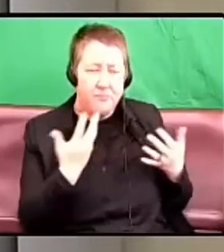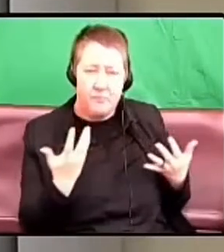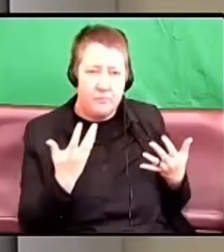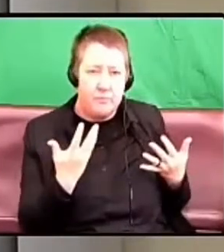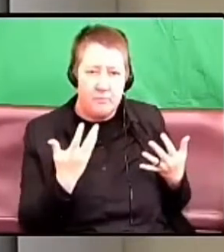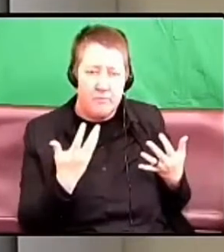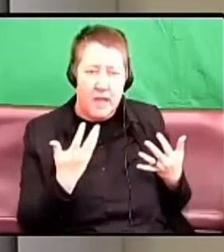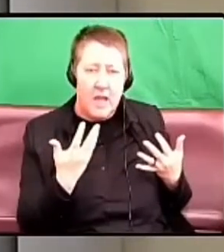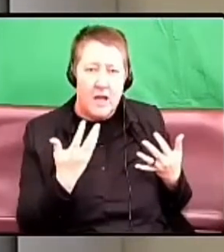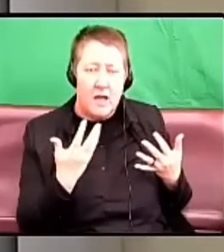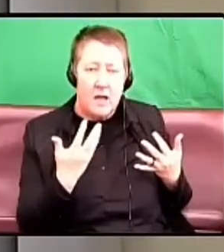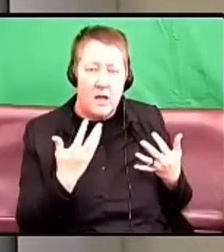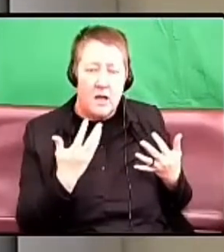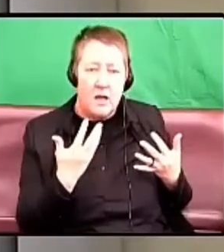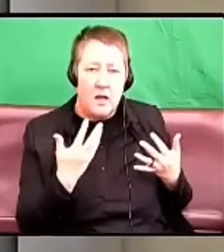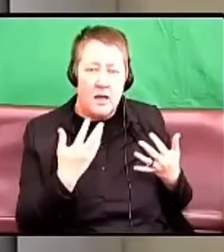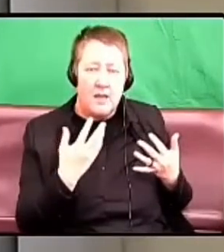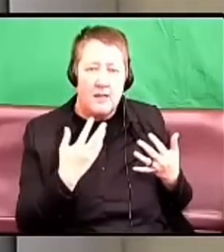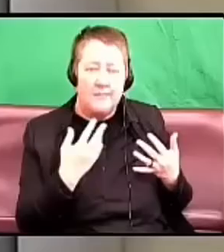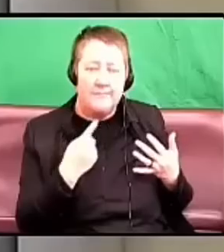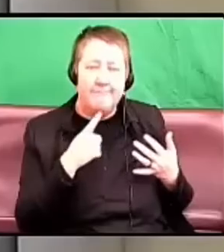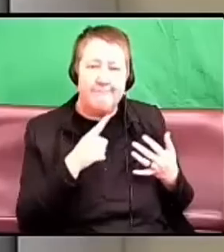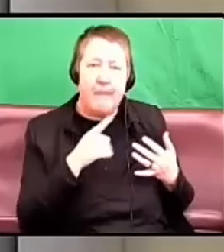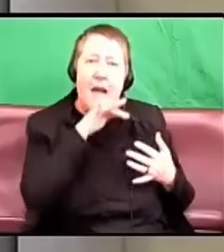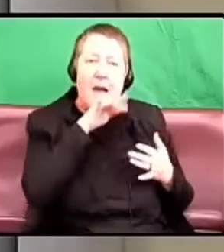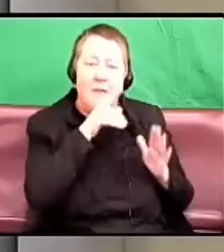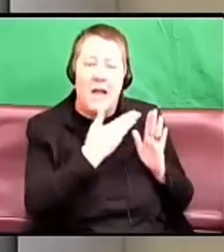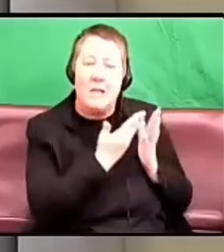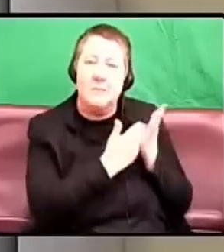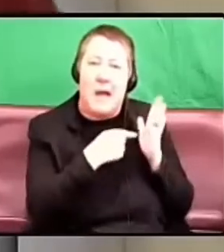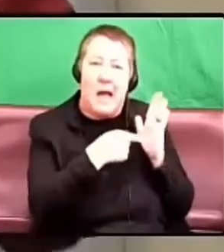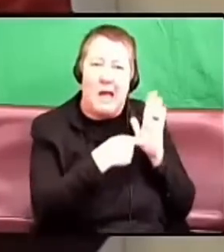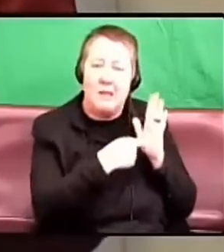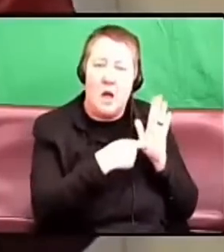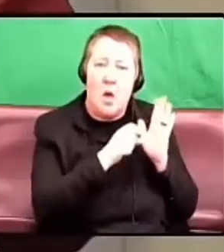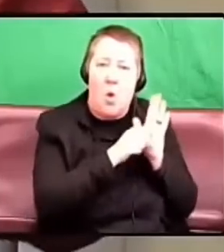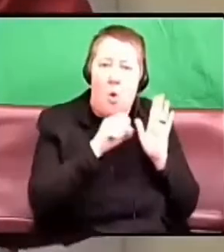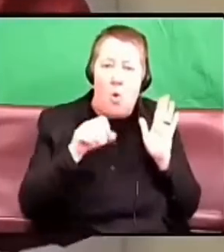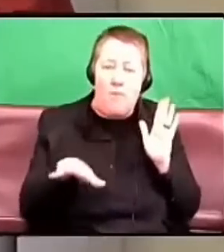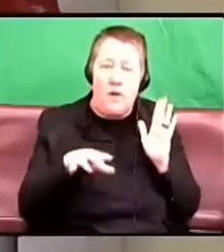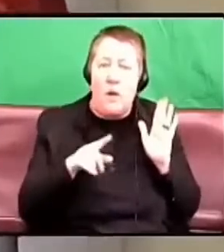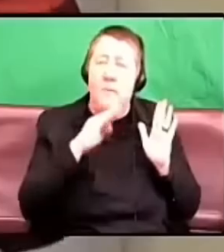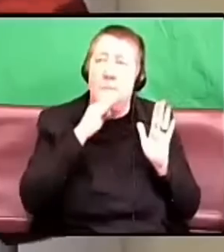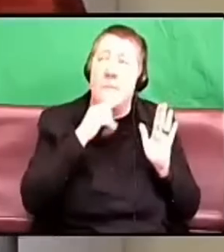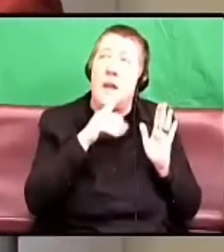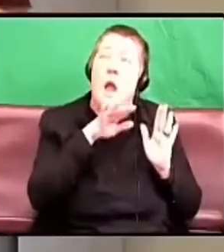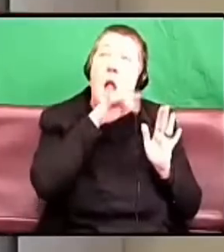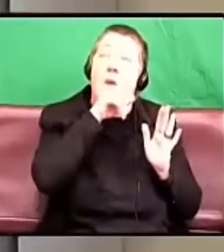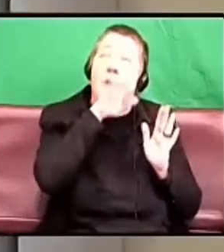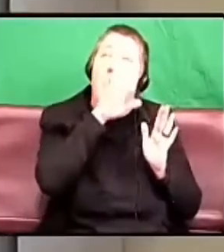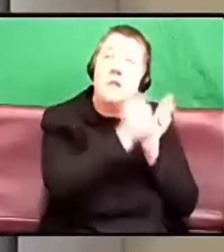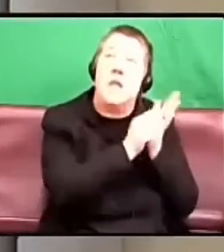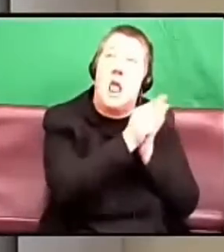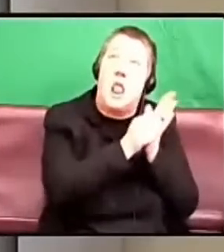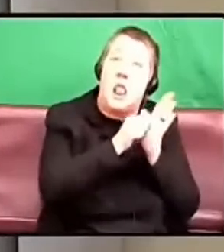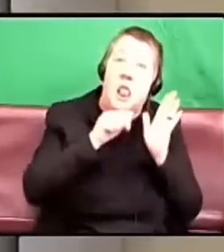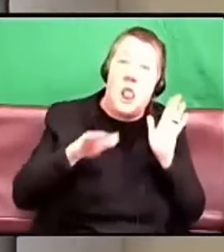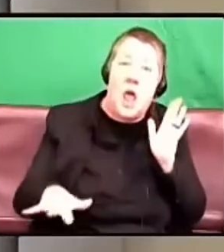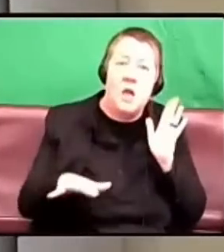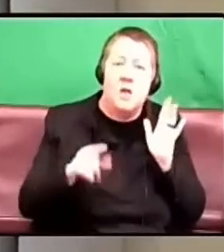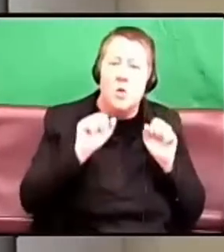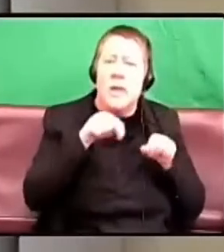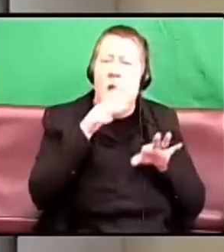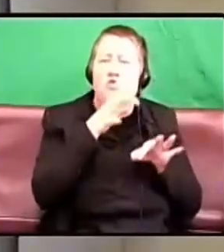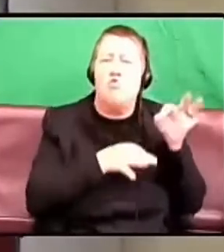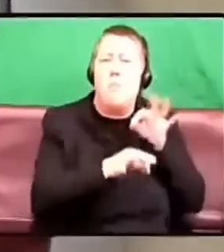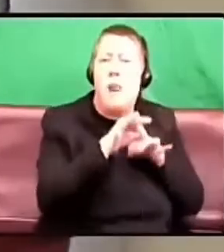The stem needs to go. It is not to say we need to get rid of Afrikaans. We can find a replacement of